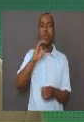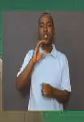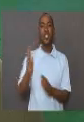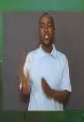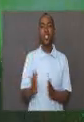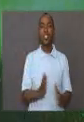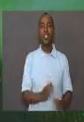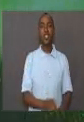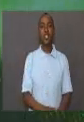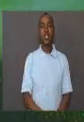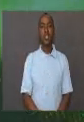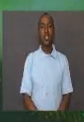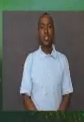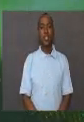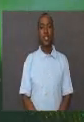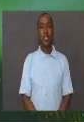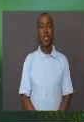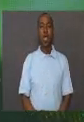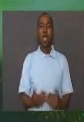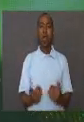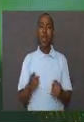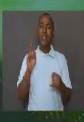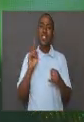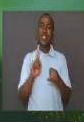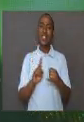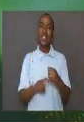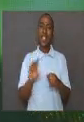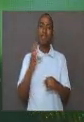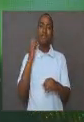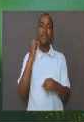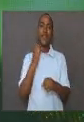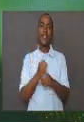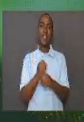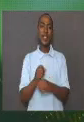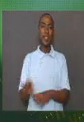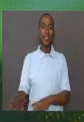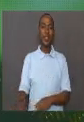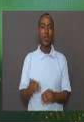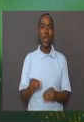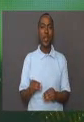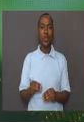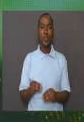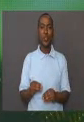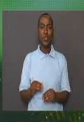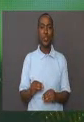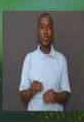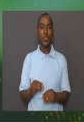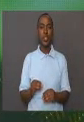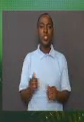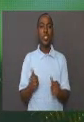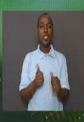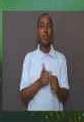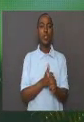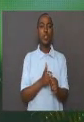drinks. For our final activity, students, please look at the